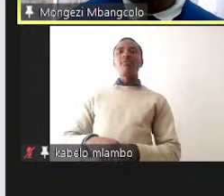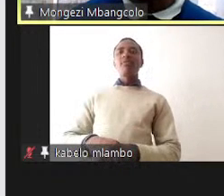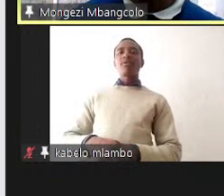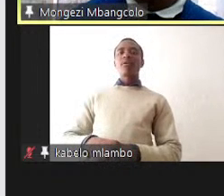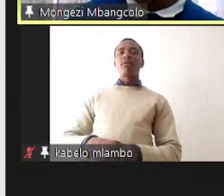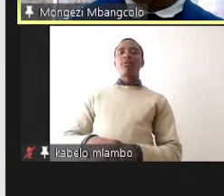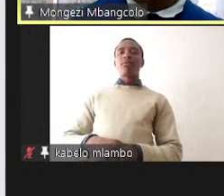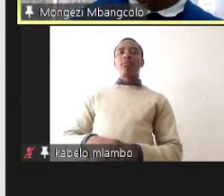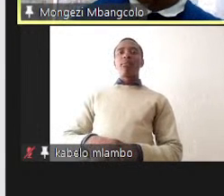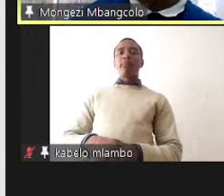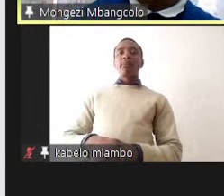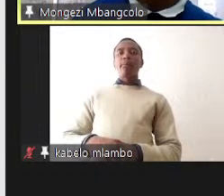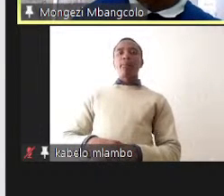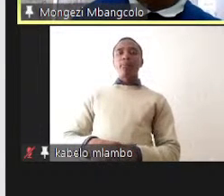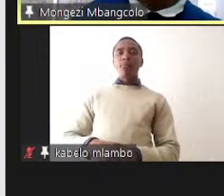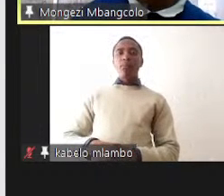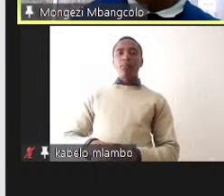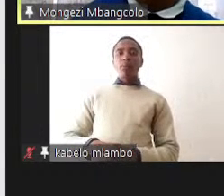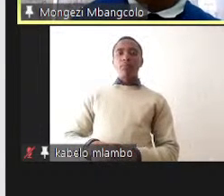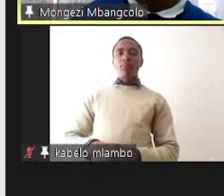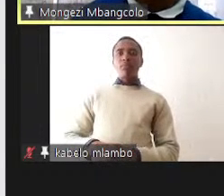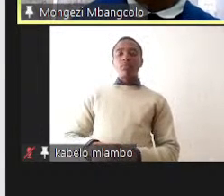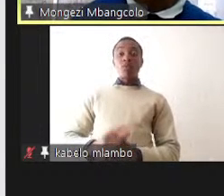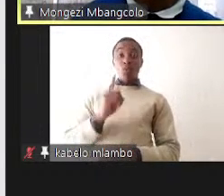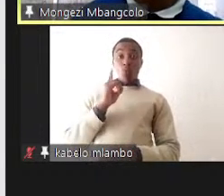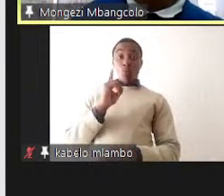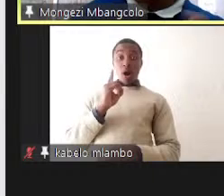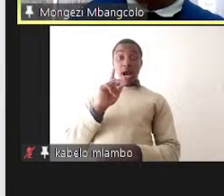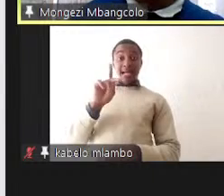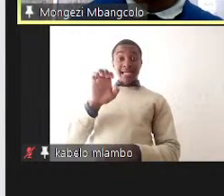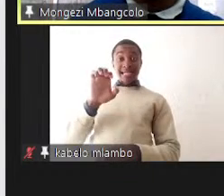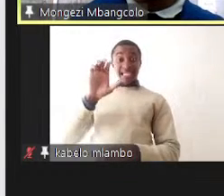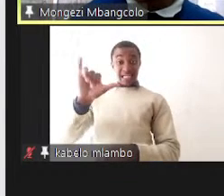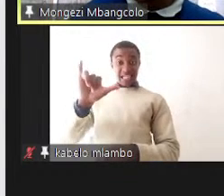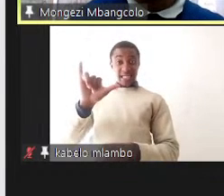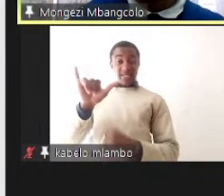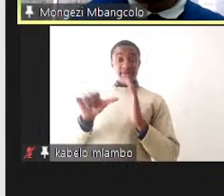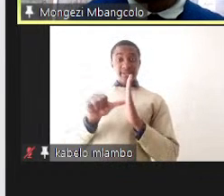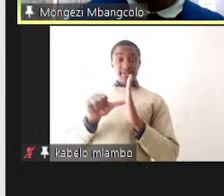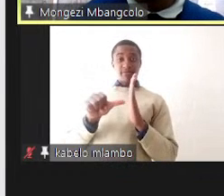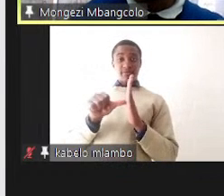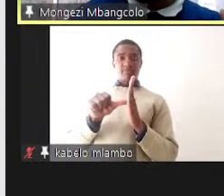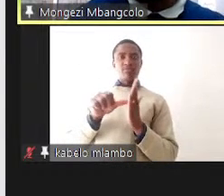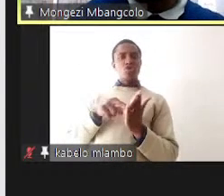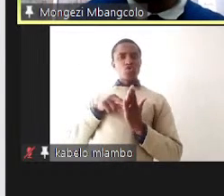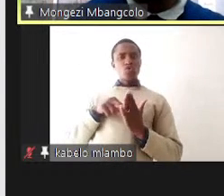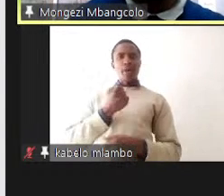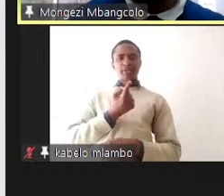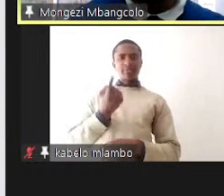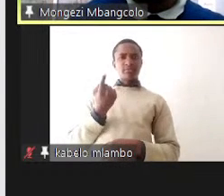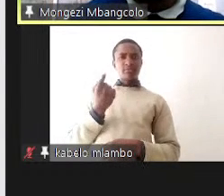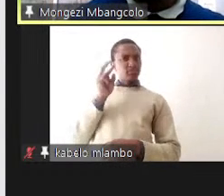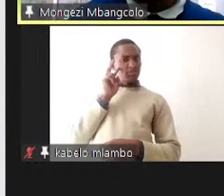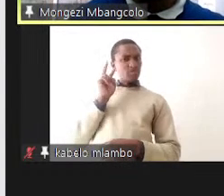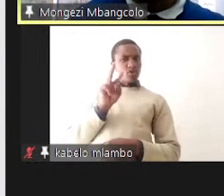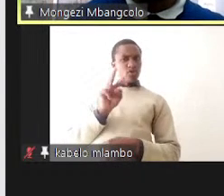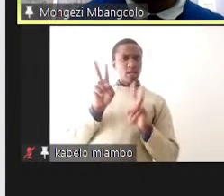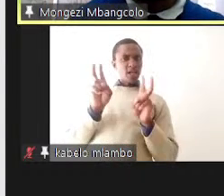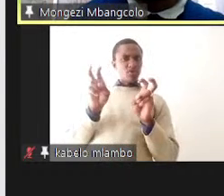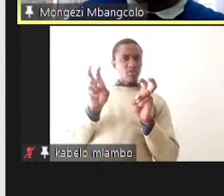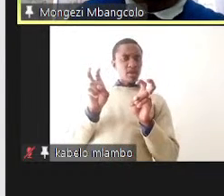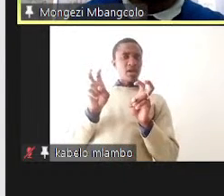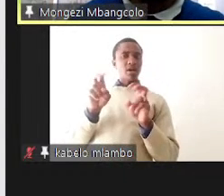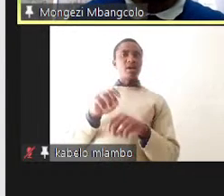one of the key issues here, and it will require each individual now to look at that topic in terms